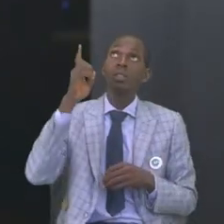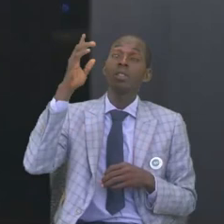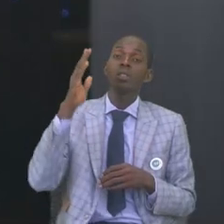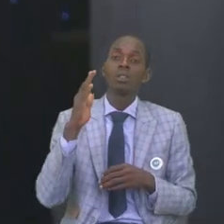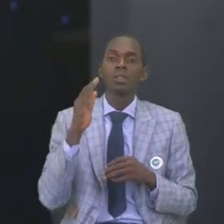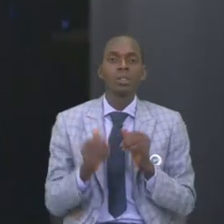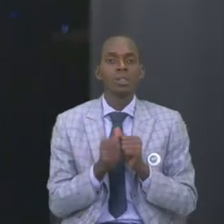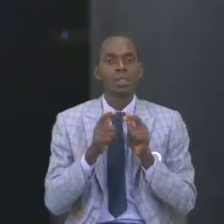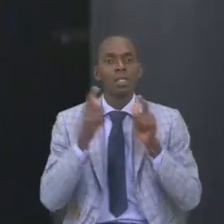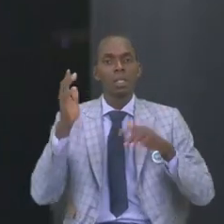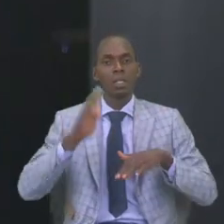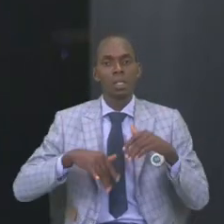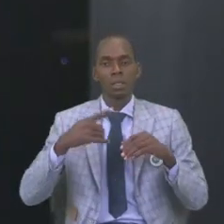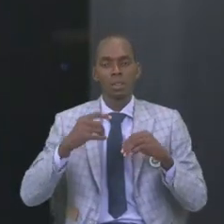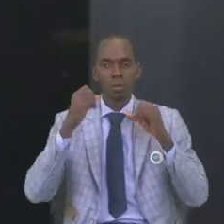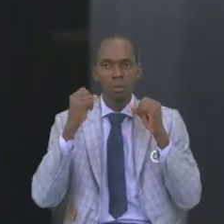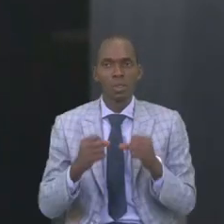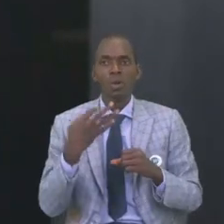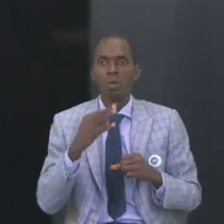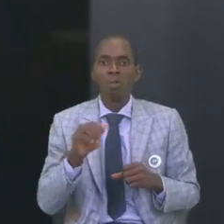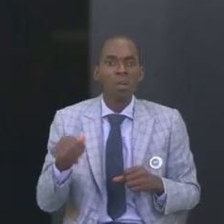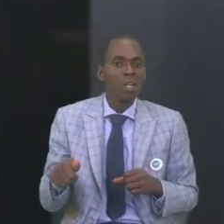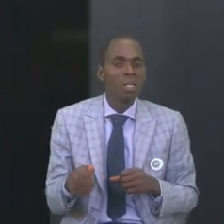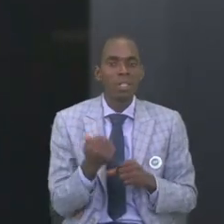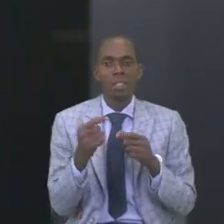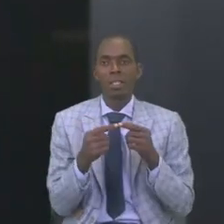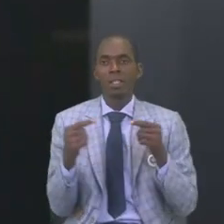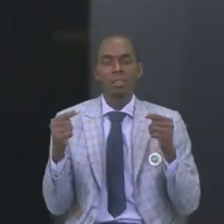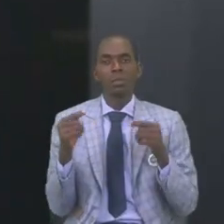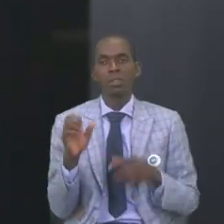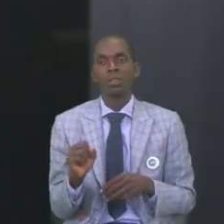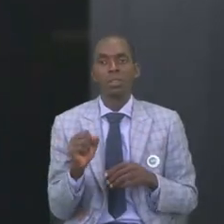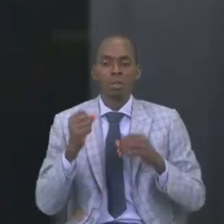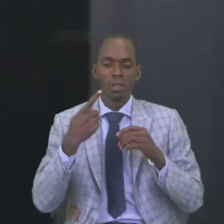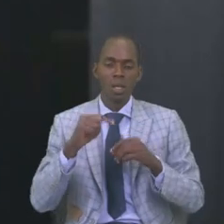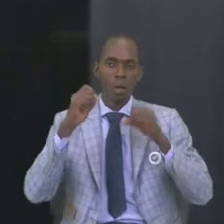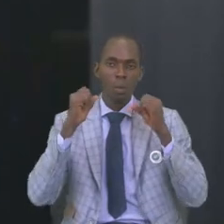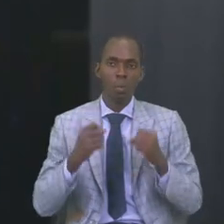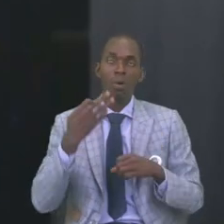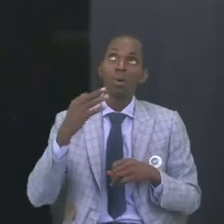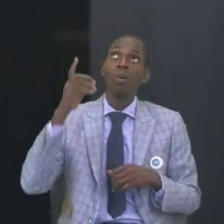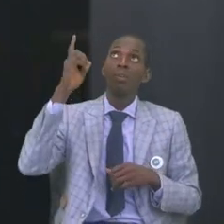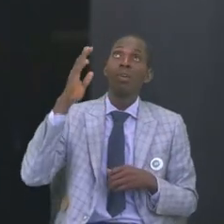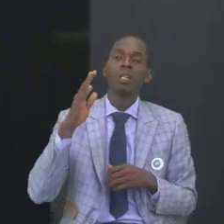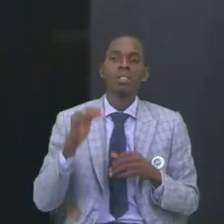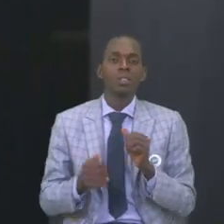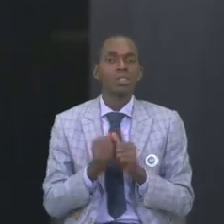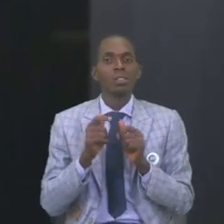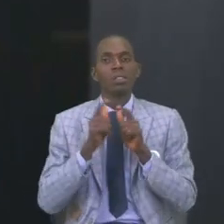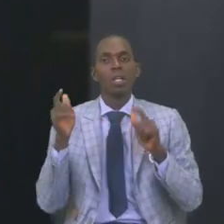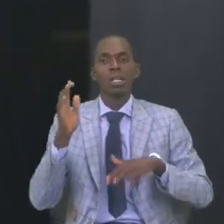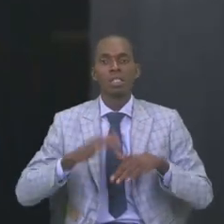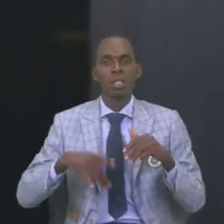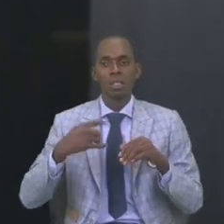greater than the power of any enemy. The power of God greater than the